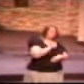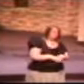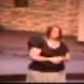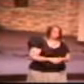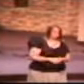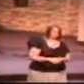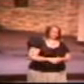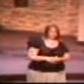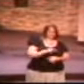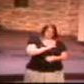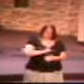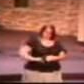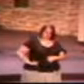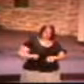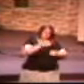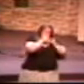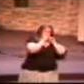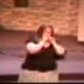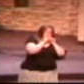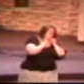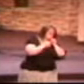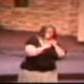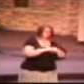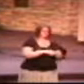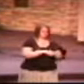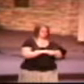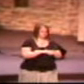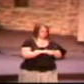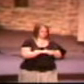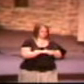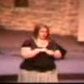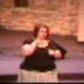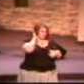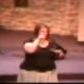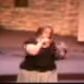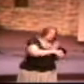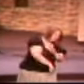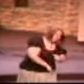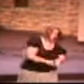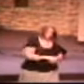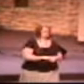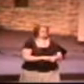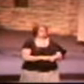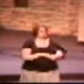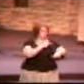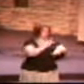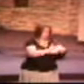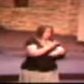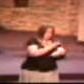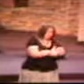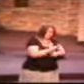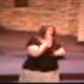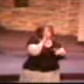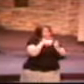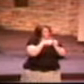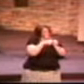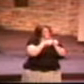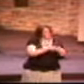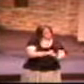it's a king that's going to suffer it's going to be slain and the lamb will lead the way